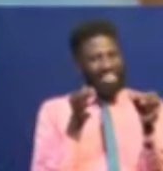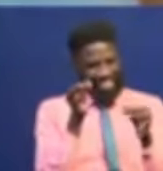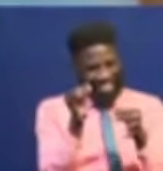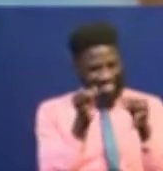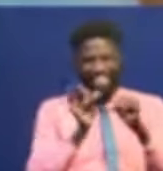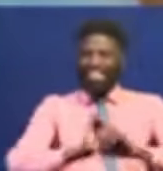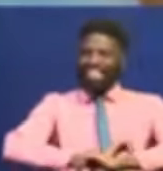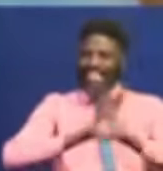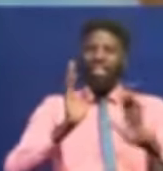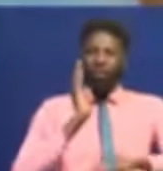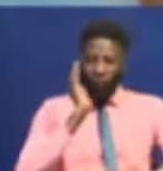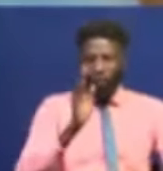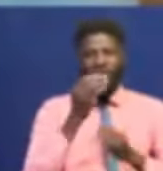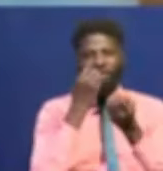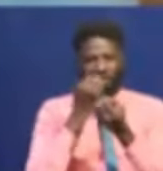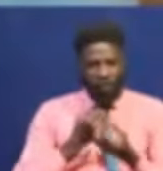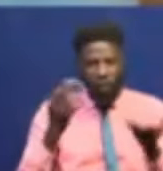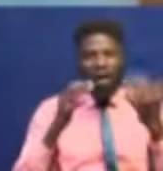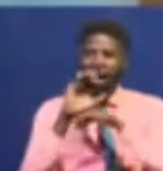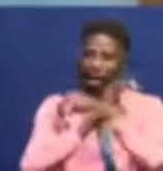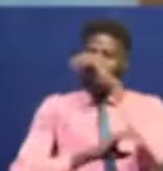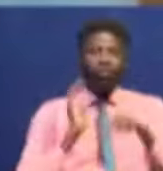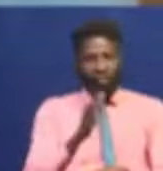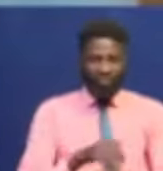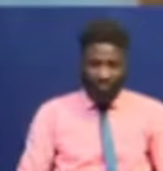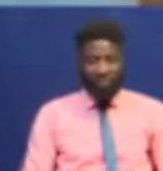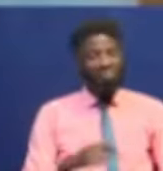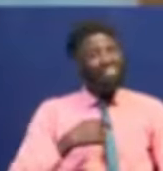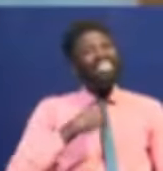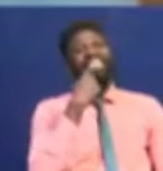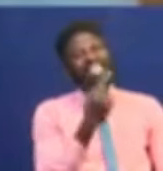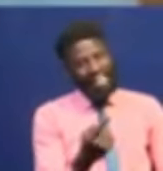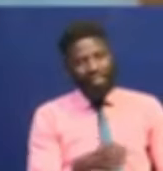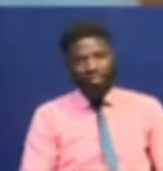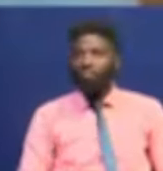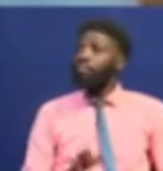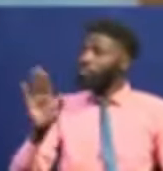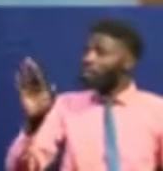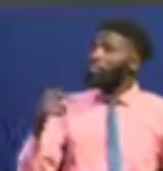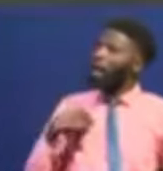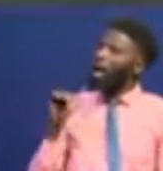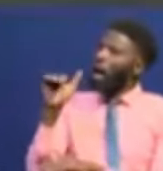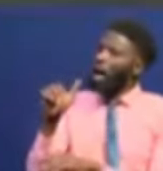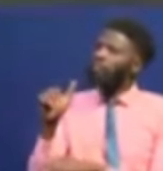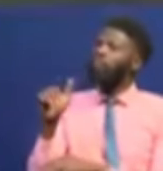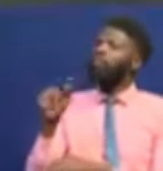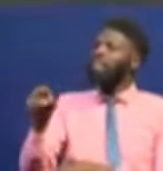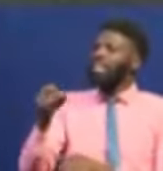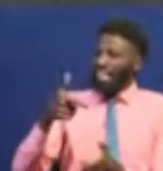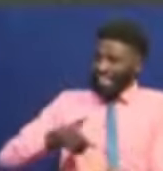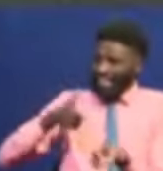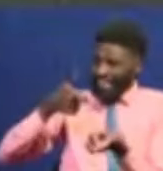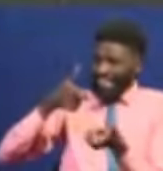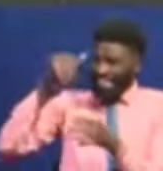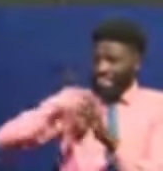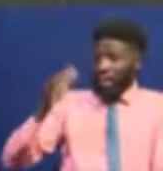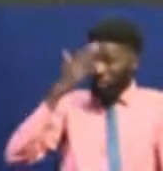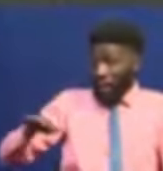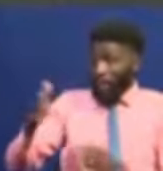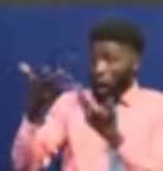will be given to the country. Are weapons lost? What I am saying... Are the armories and the mausoleum and inside